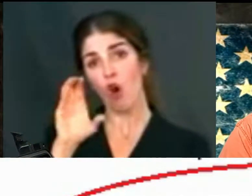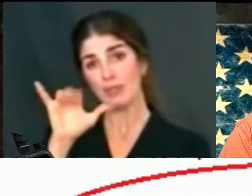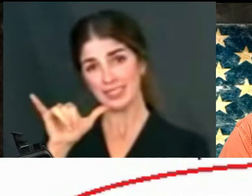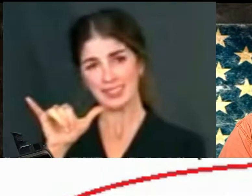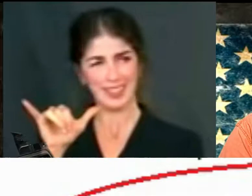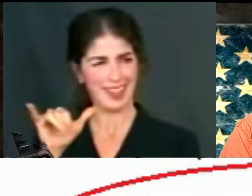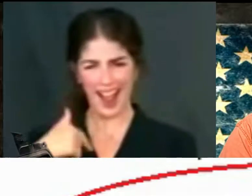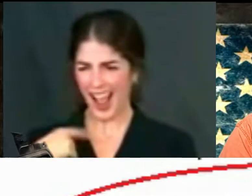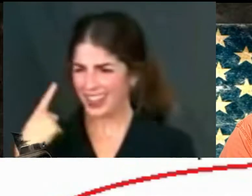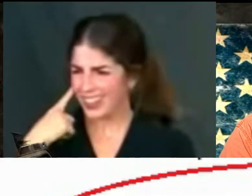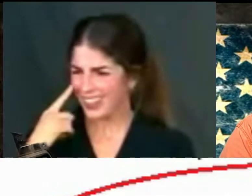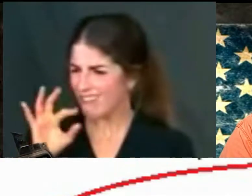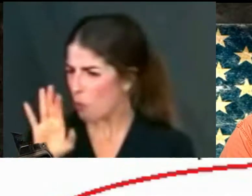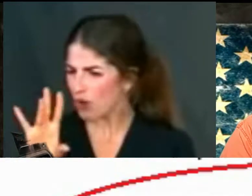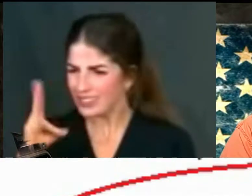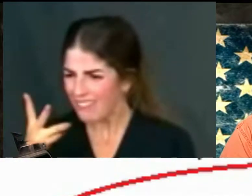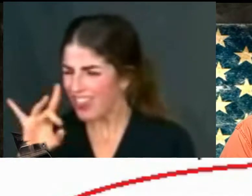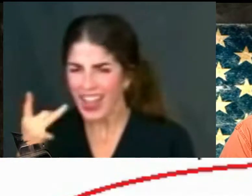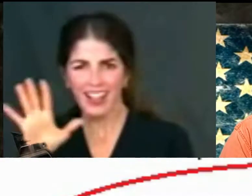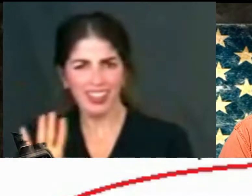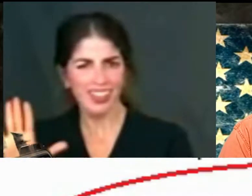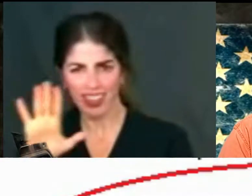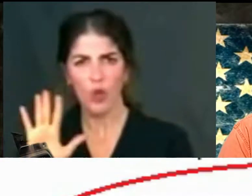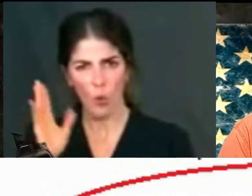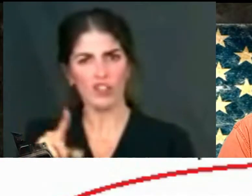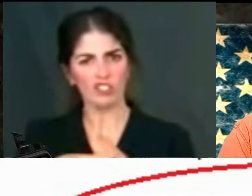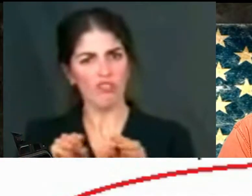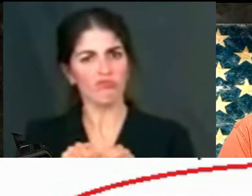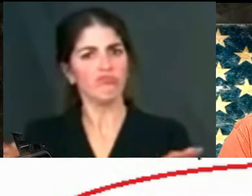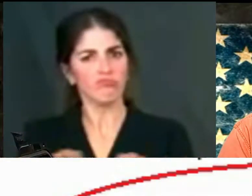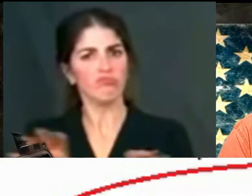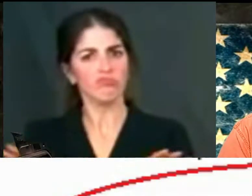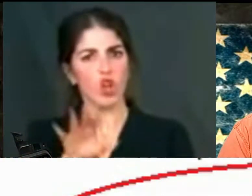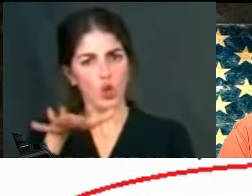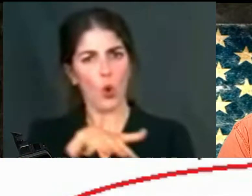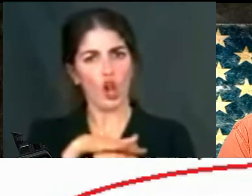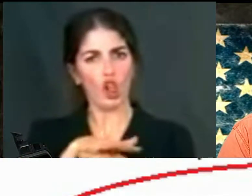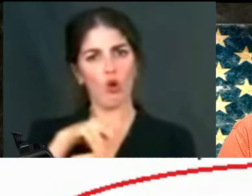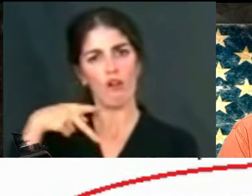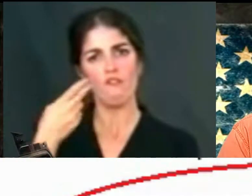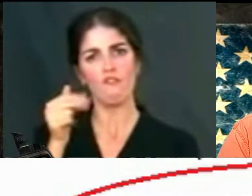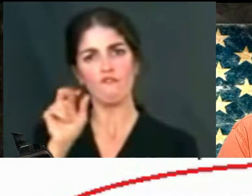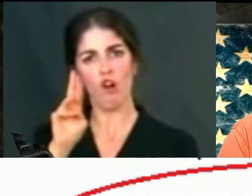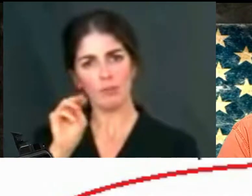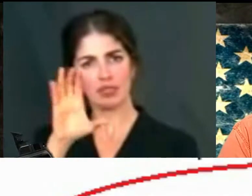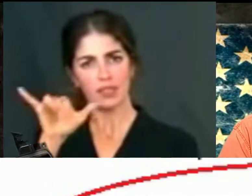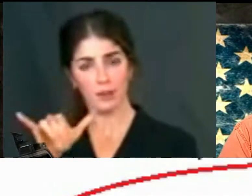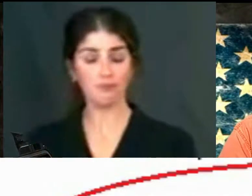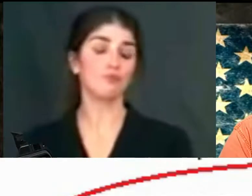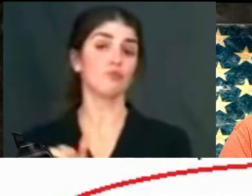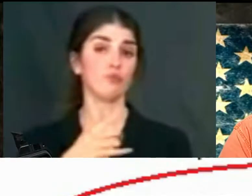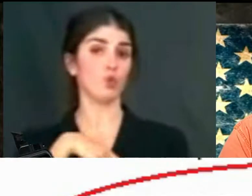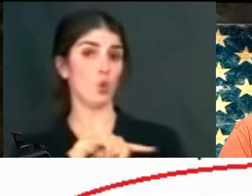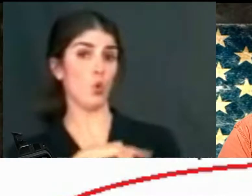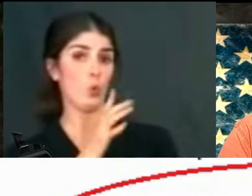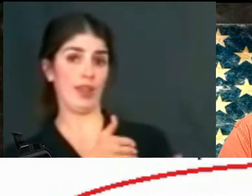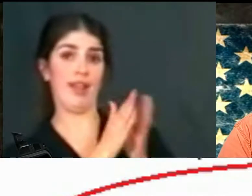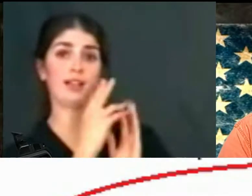It also states they polished the chamber edge and the breech face,